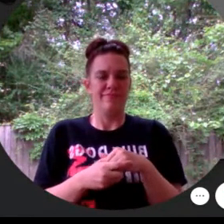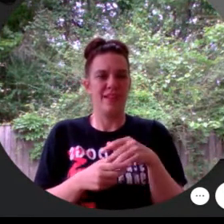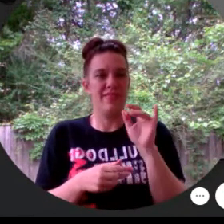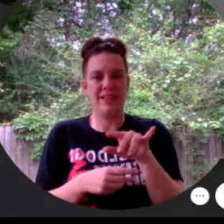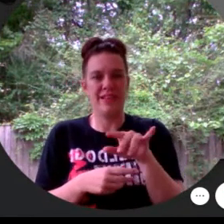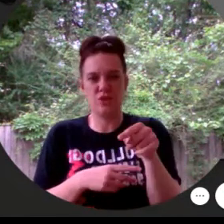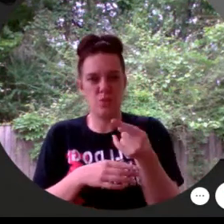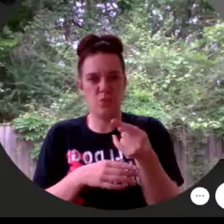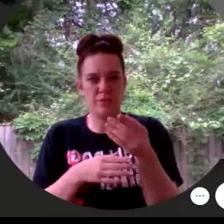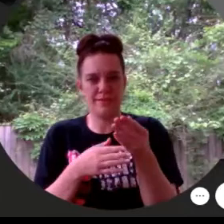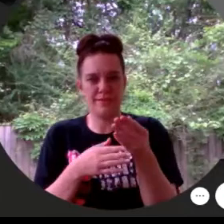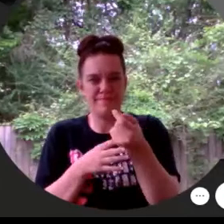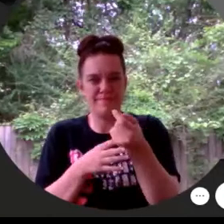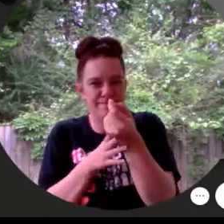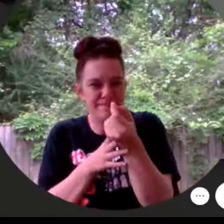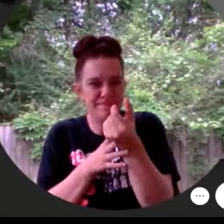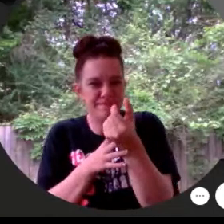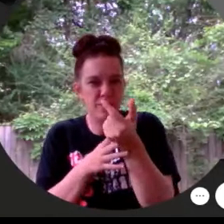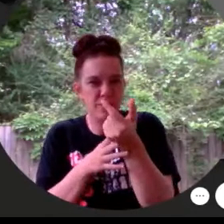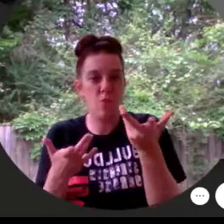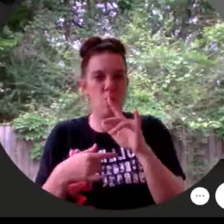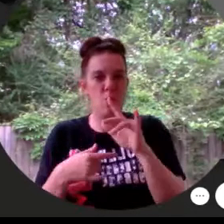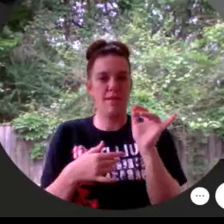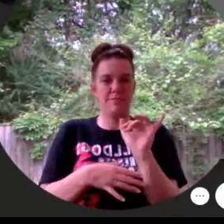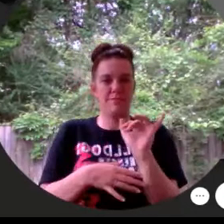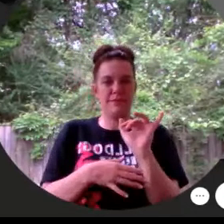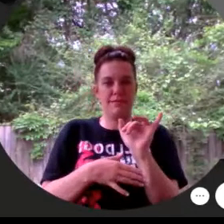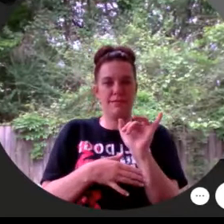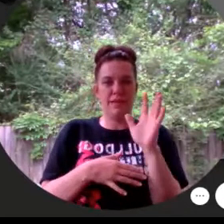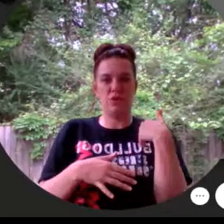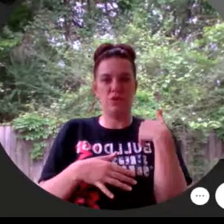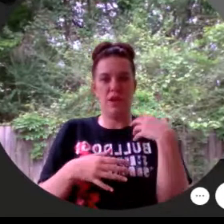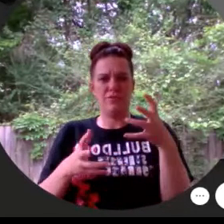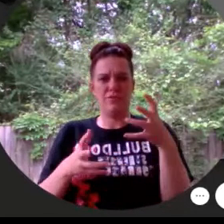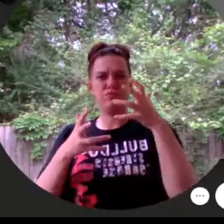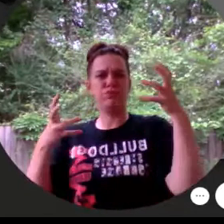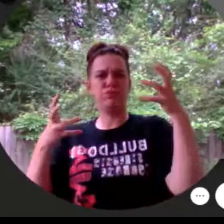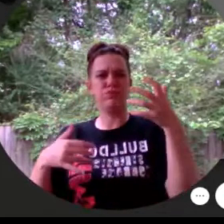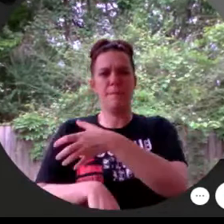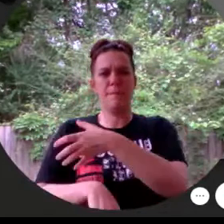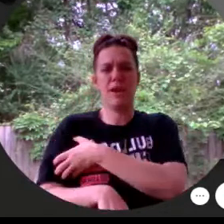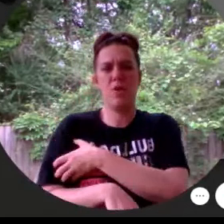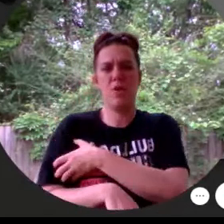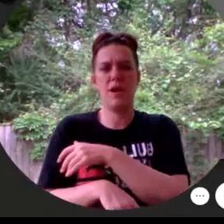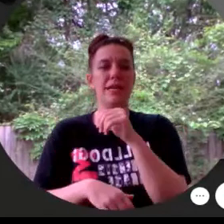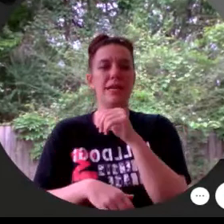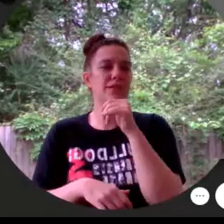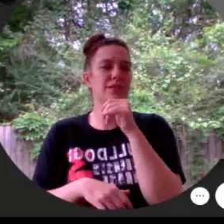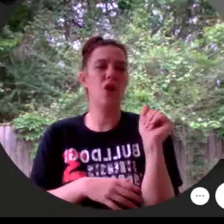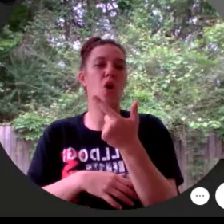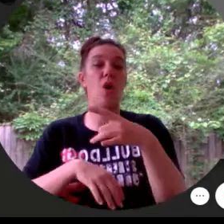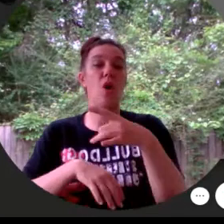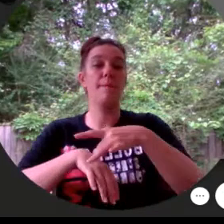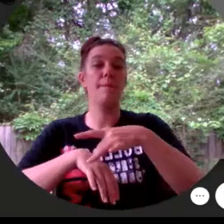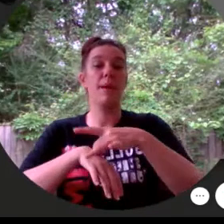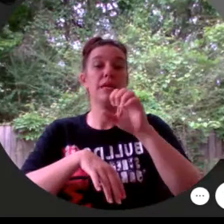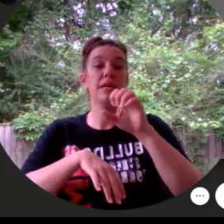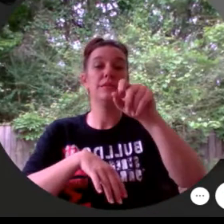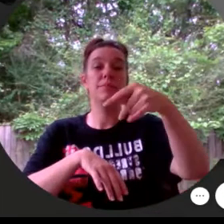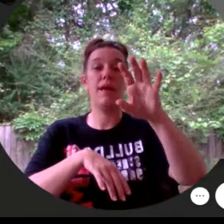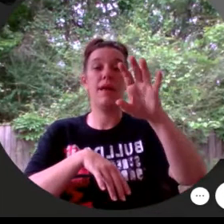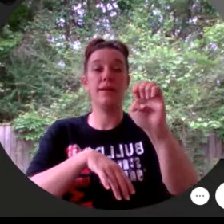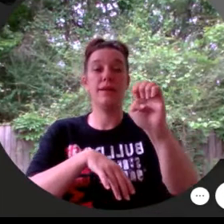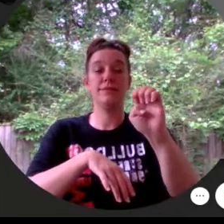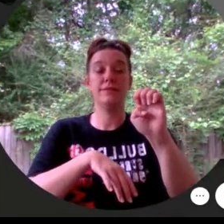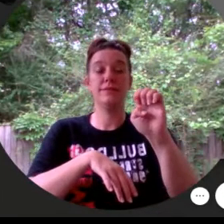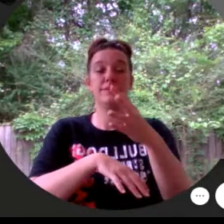like to have immense power. It's not all pumpkin spice and candy corn.